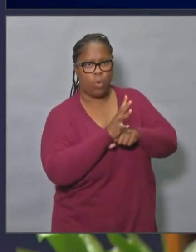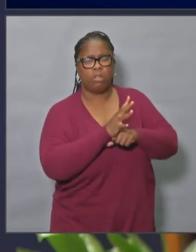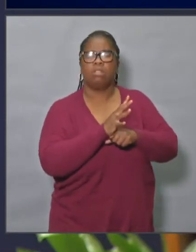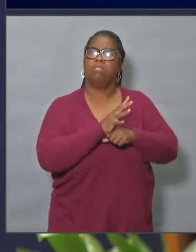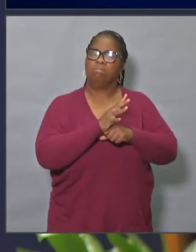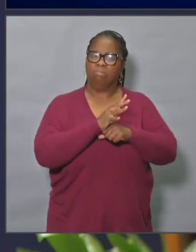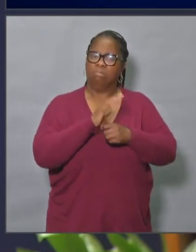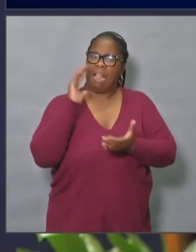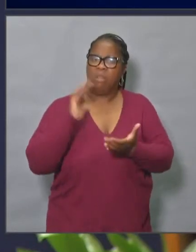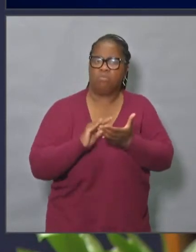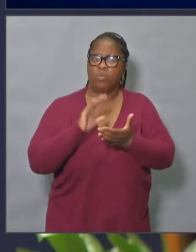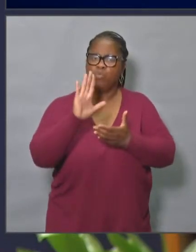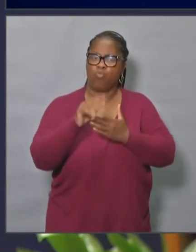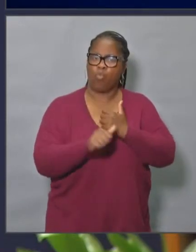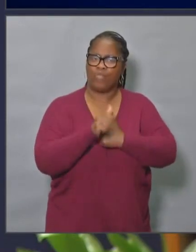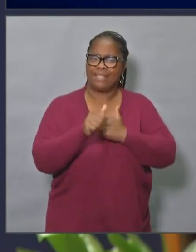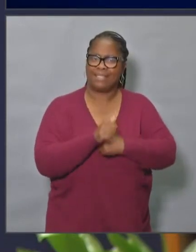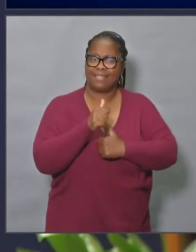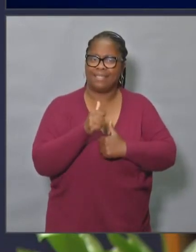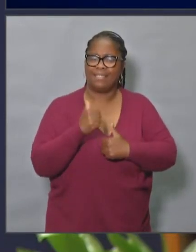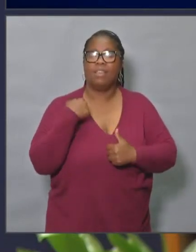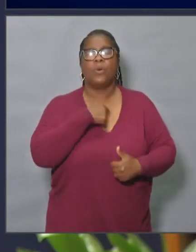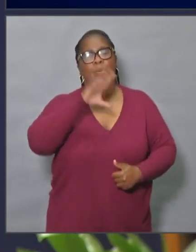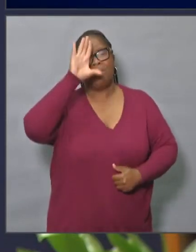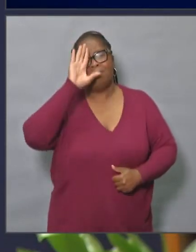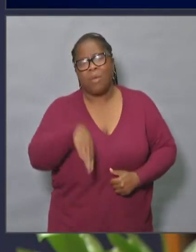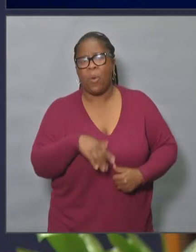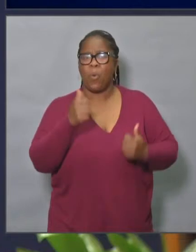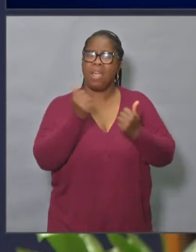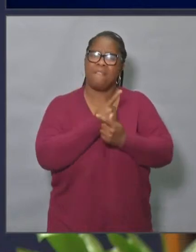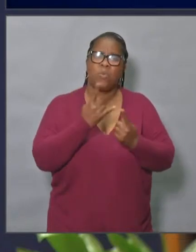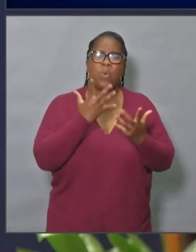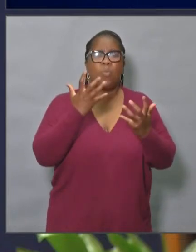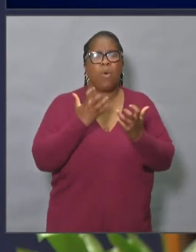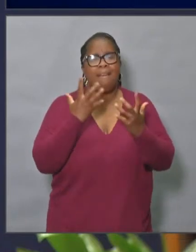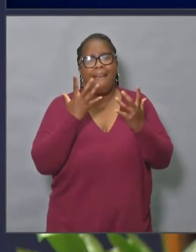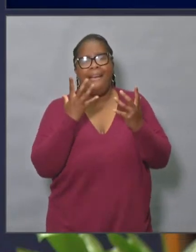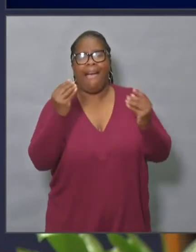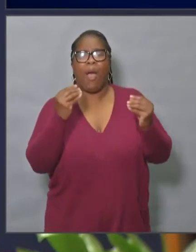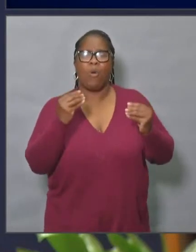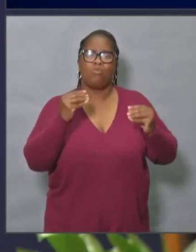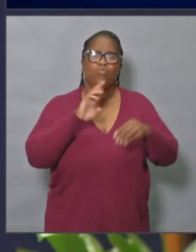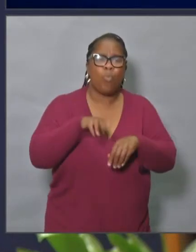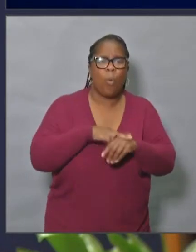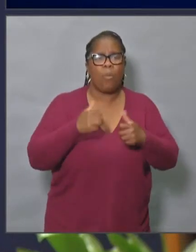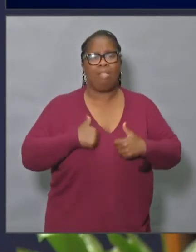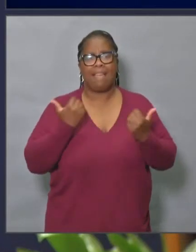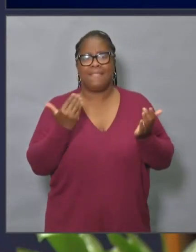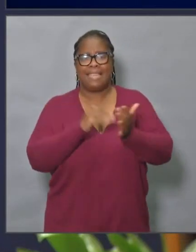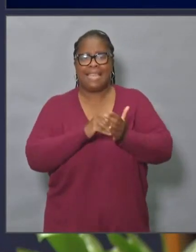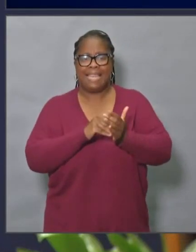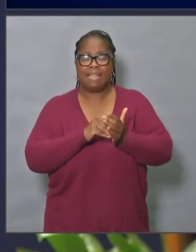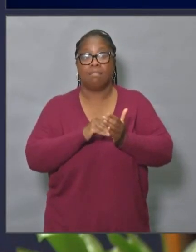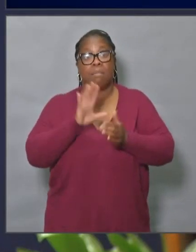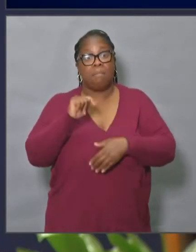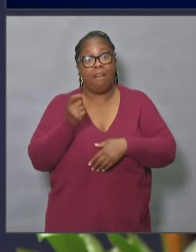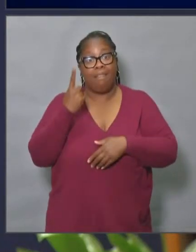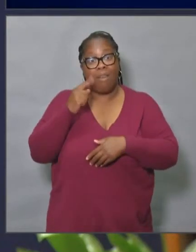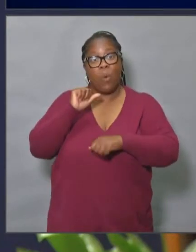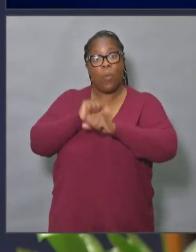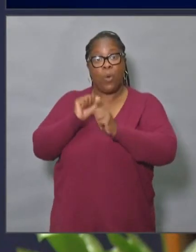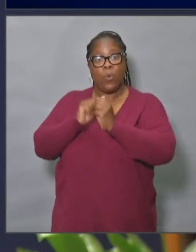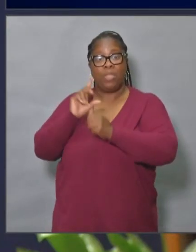COVID-19. We know that everybody wants to get back to life as we know it. Working in partnership with the Department of Public Health and the